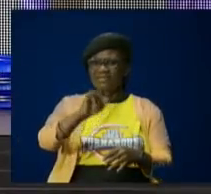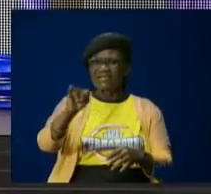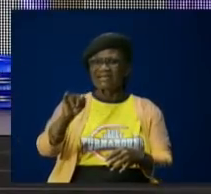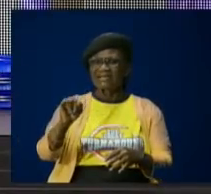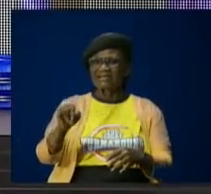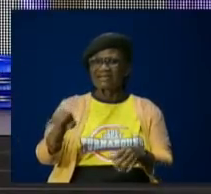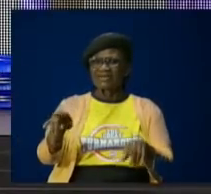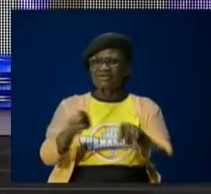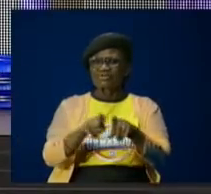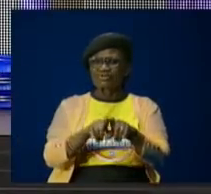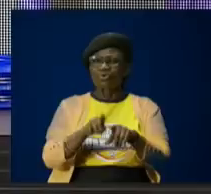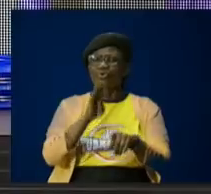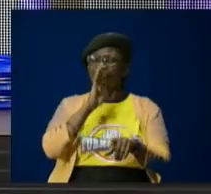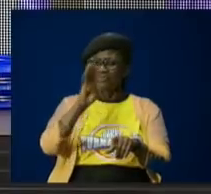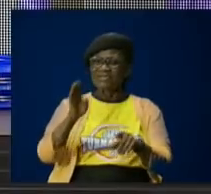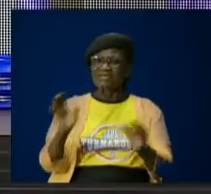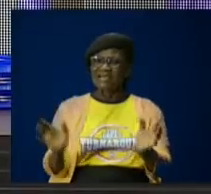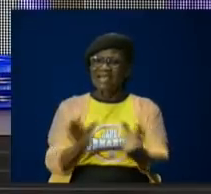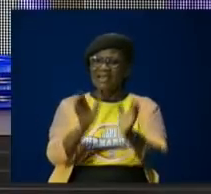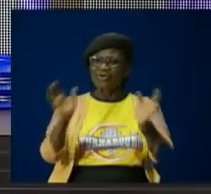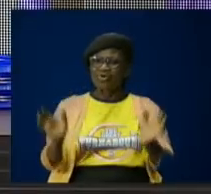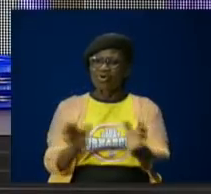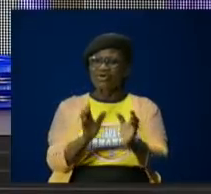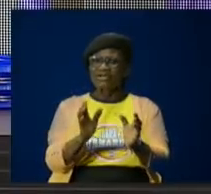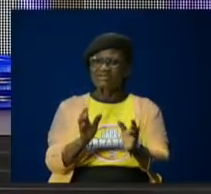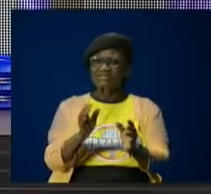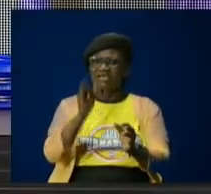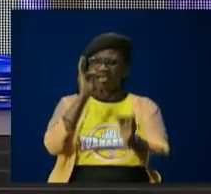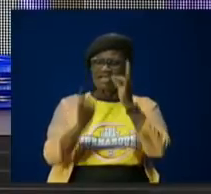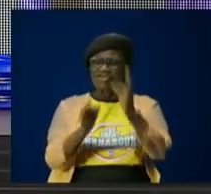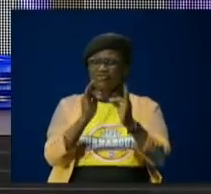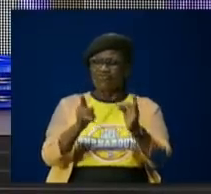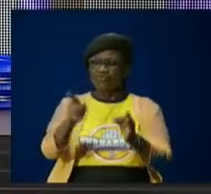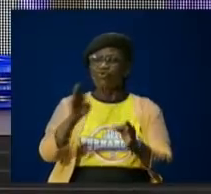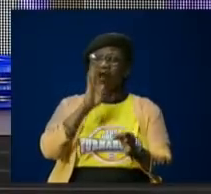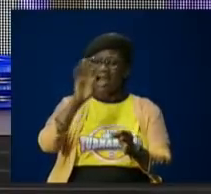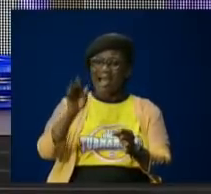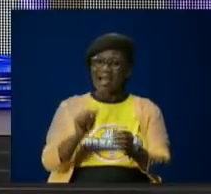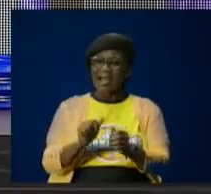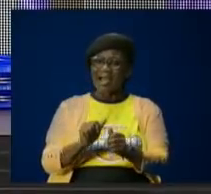So be encouraged if you are passing through a storm right now,